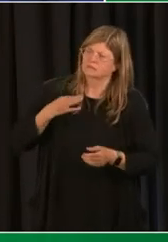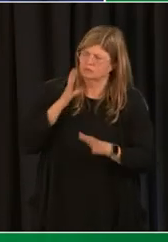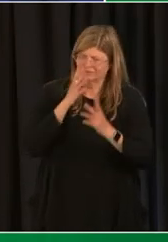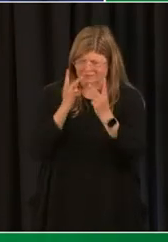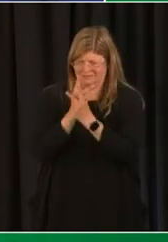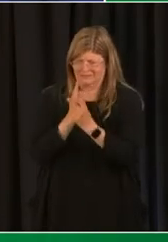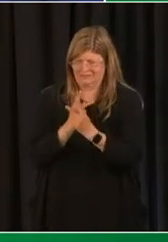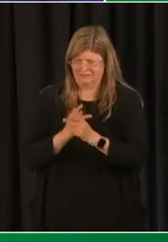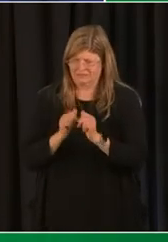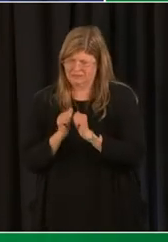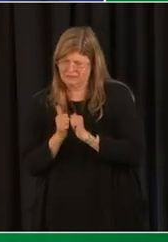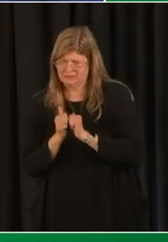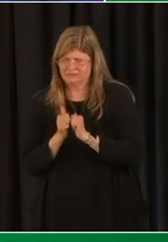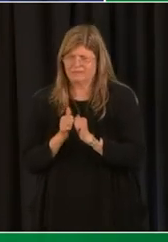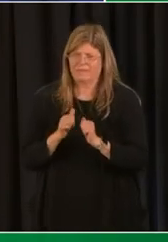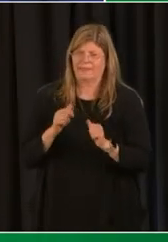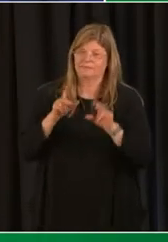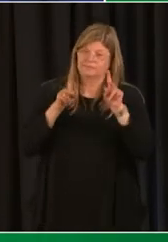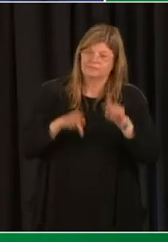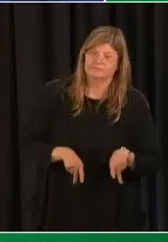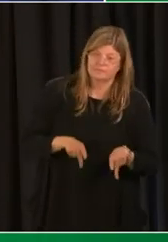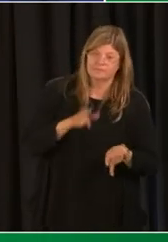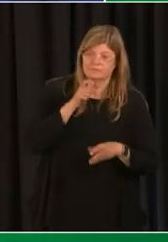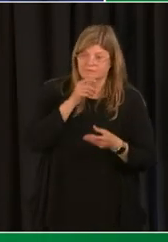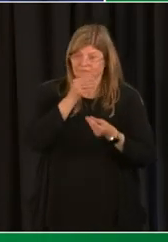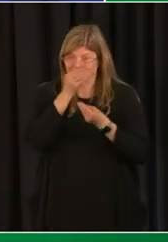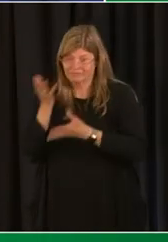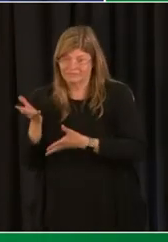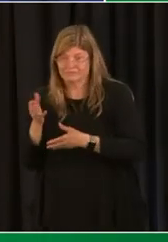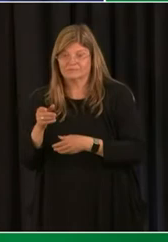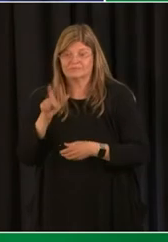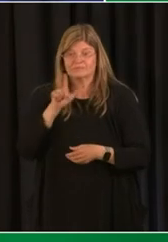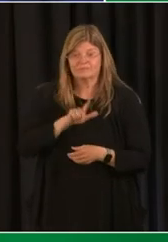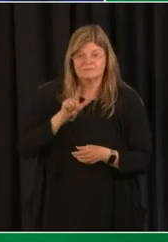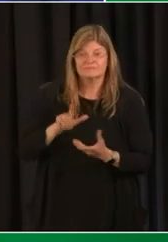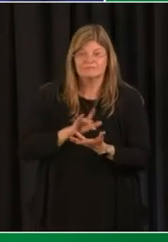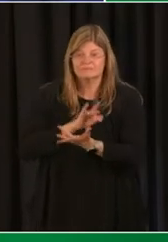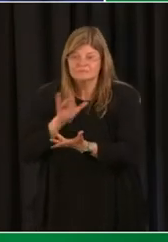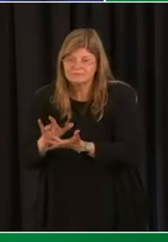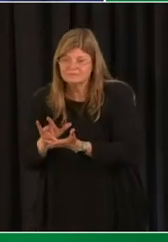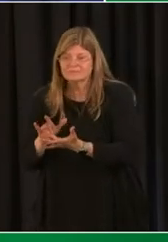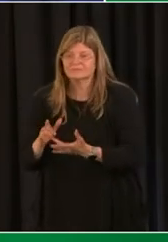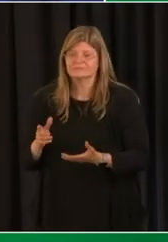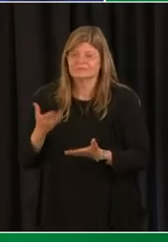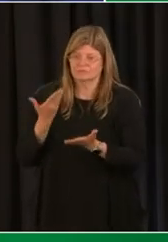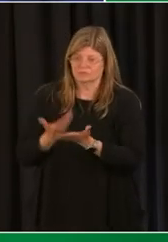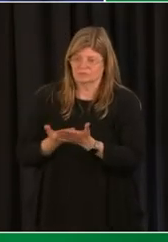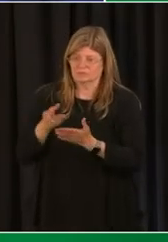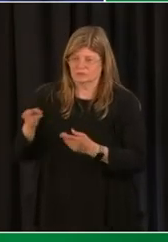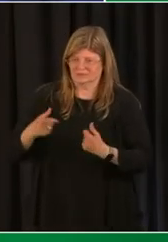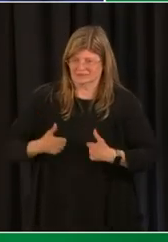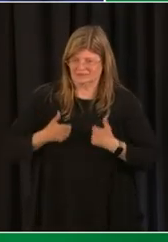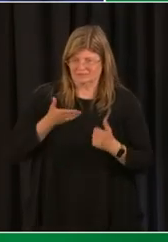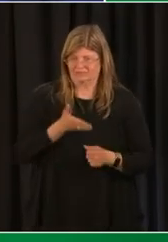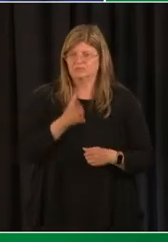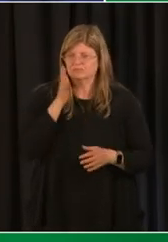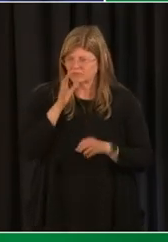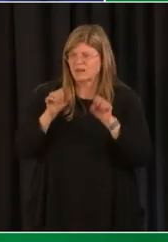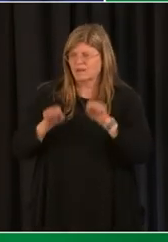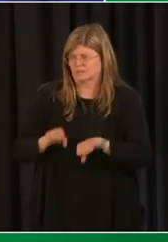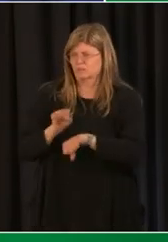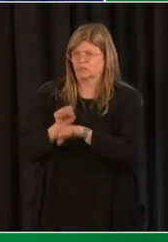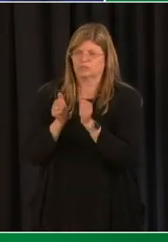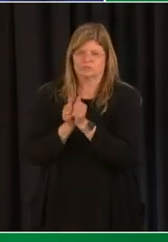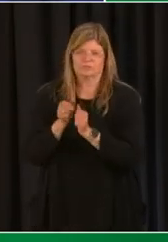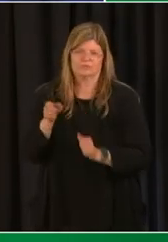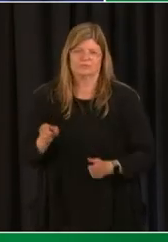through having the lease and the person's information, proving anything that proves that they actually live there, we'll be able to work through